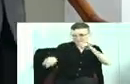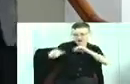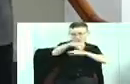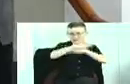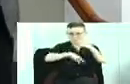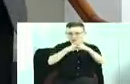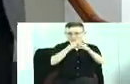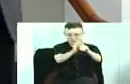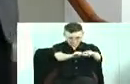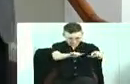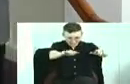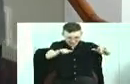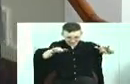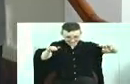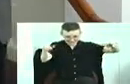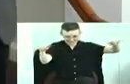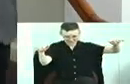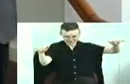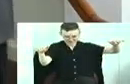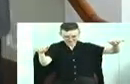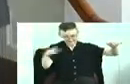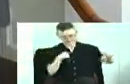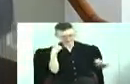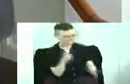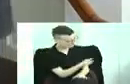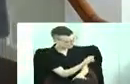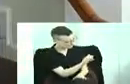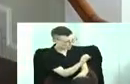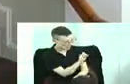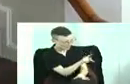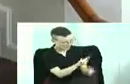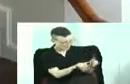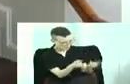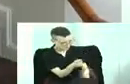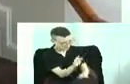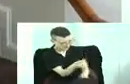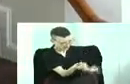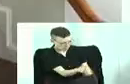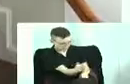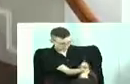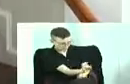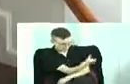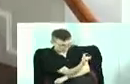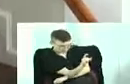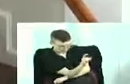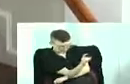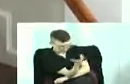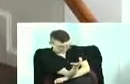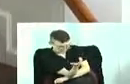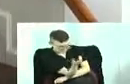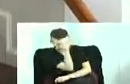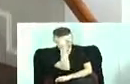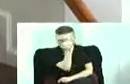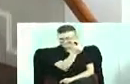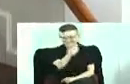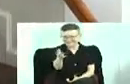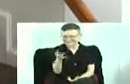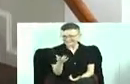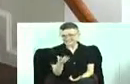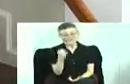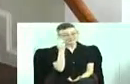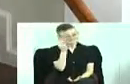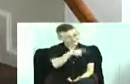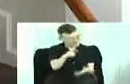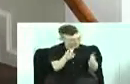And I'm like, okay, but where's that happening? Because I don't know about you, but if you're